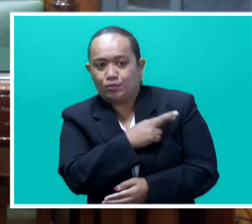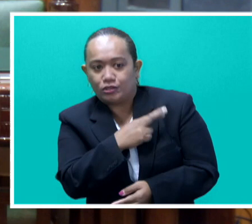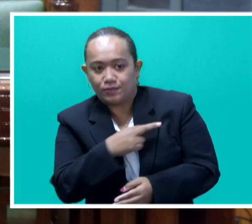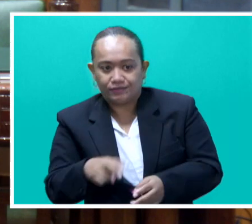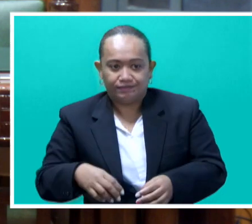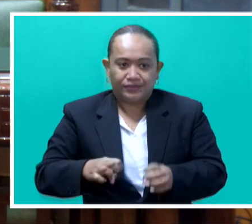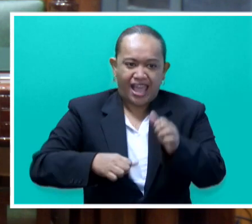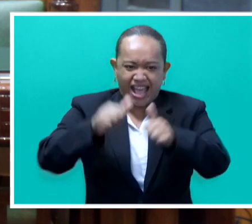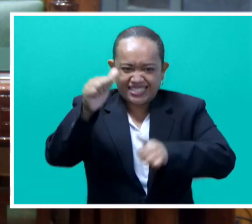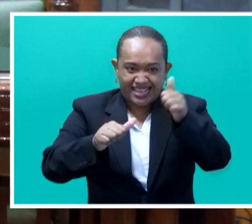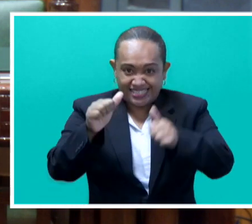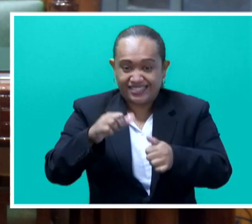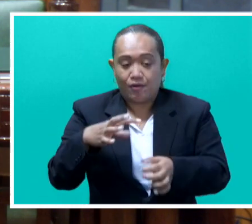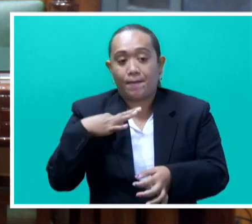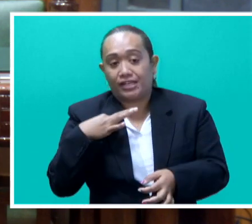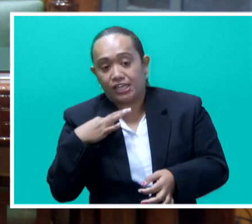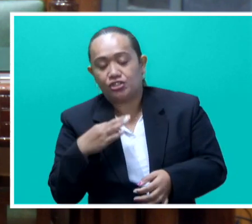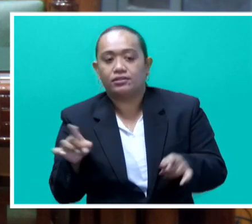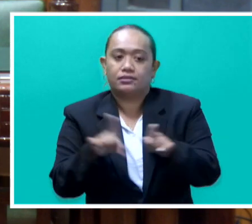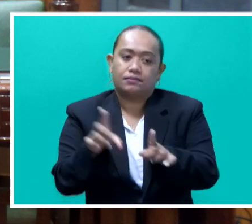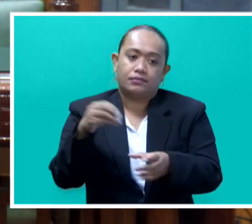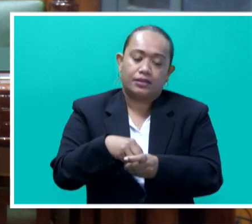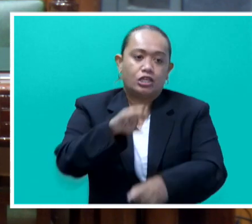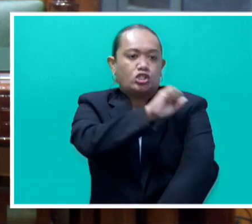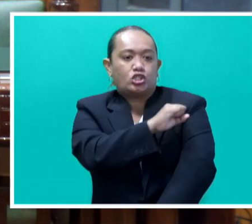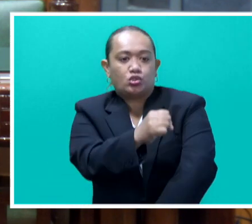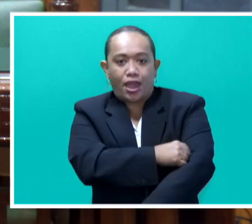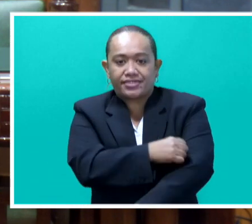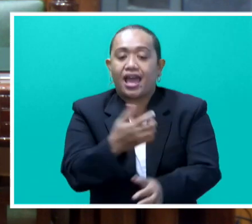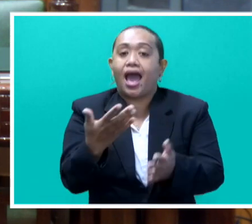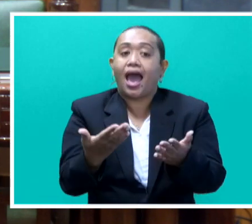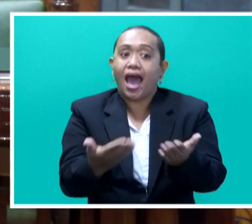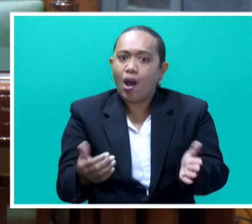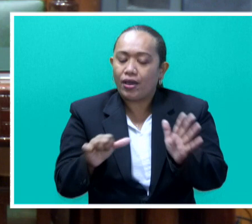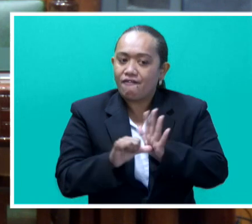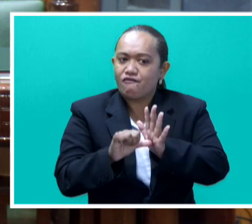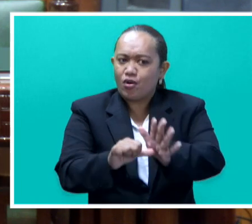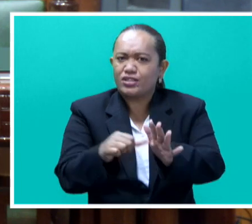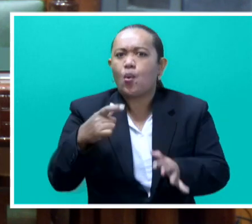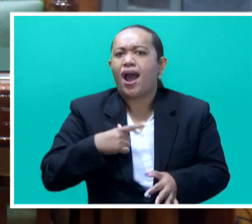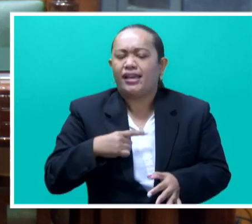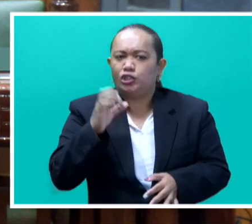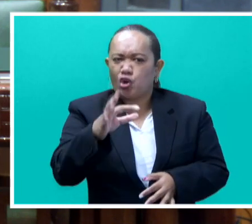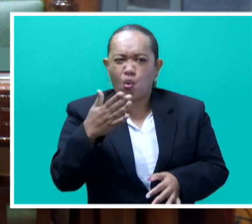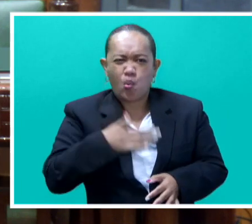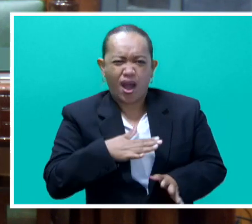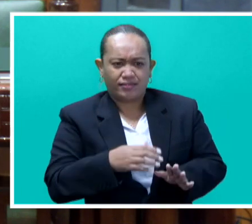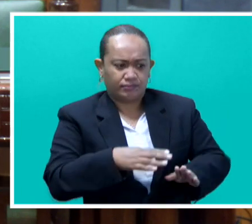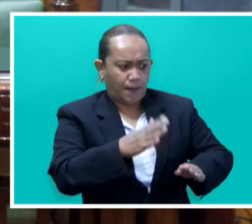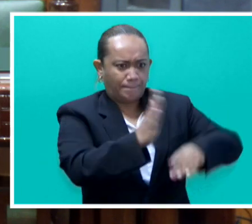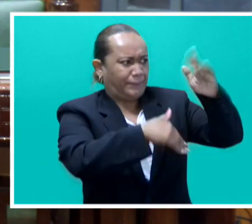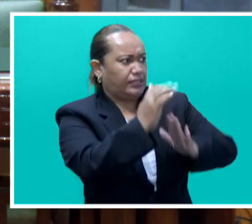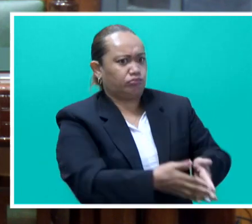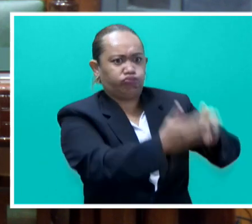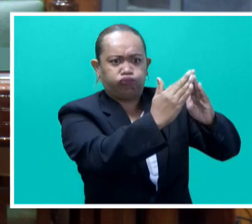services. Strengthening enforcement to deter illegal development is also an important